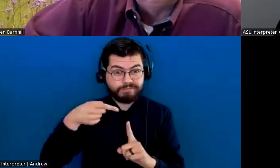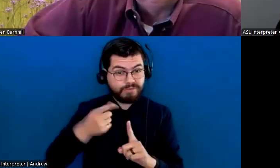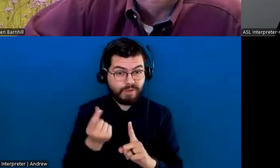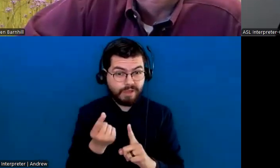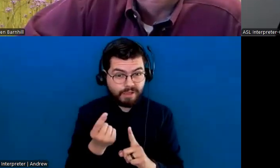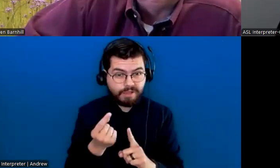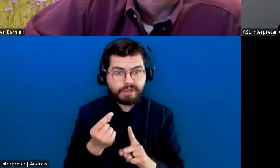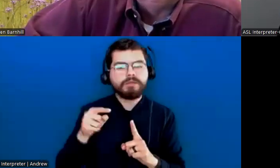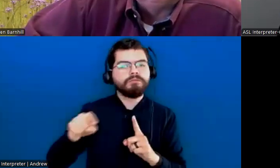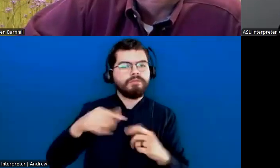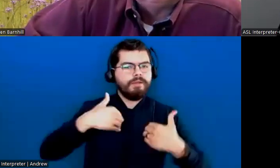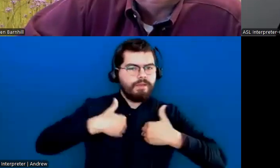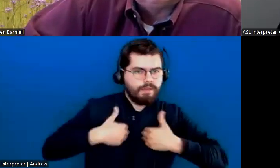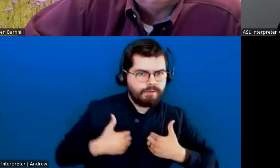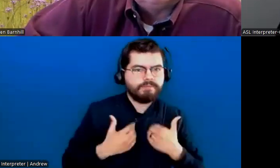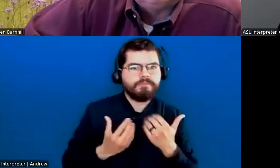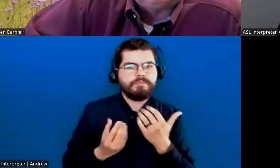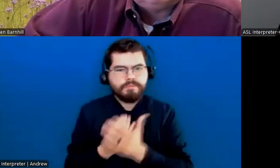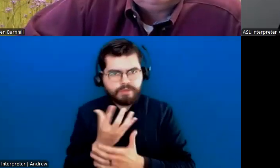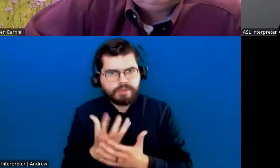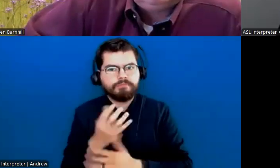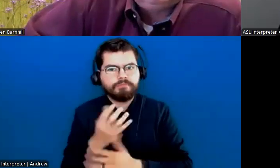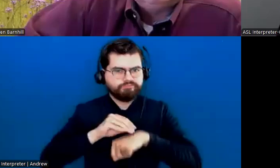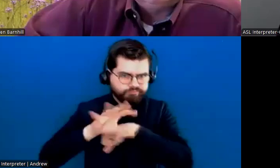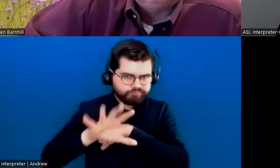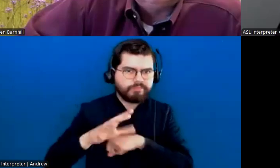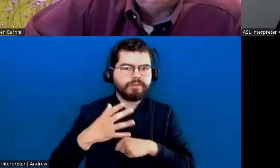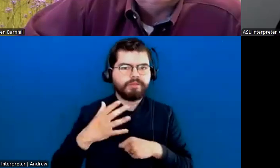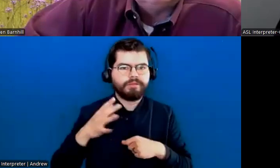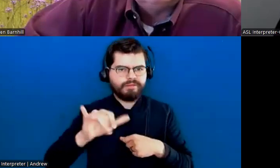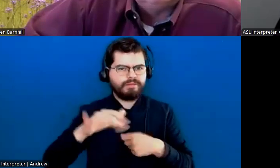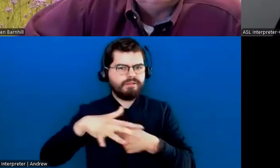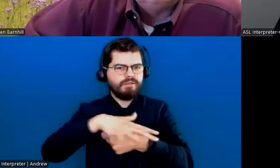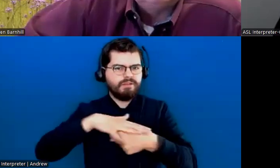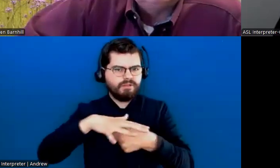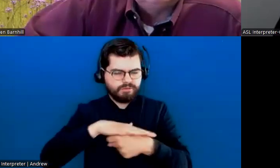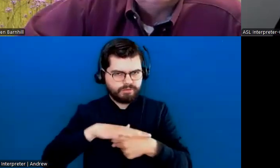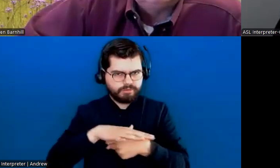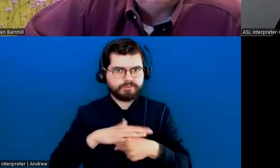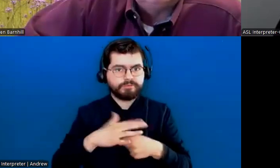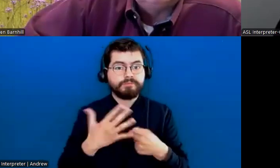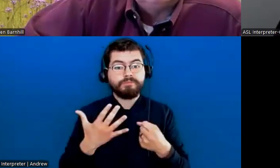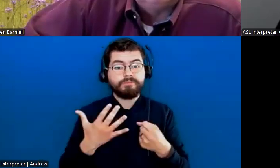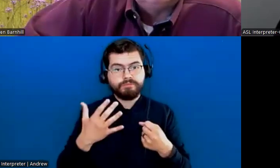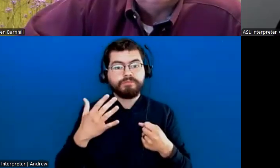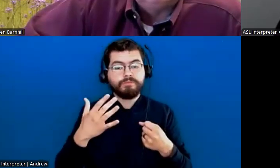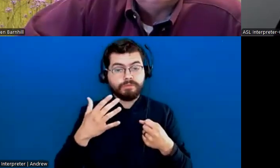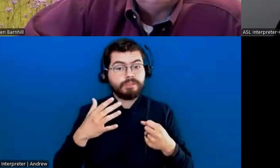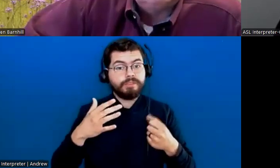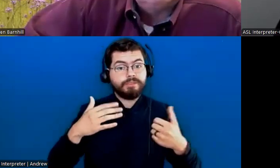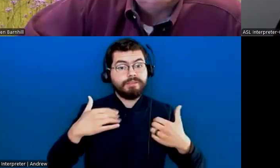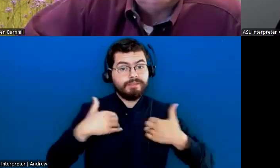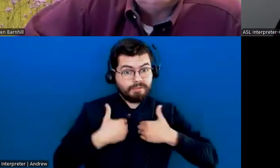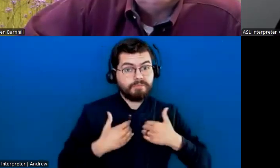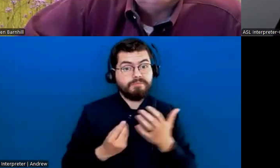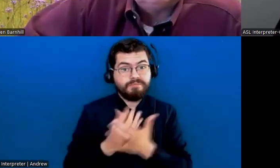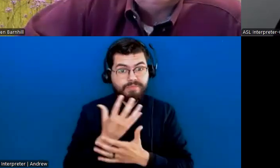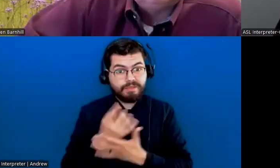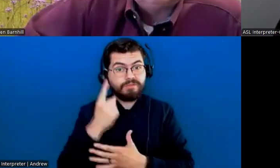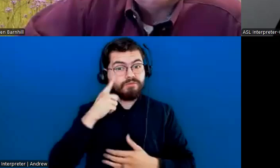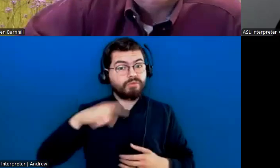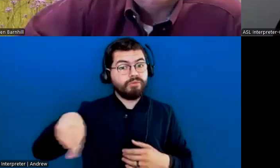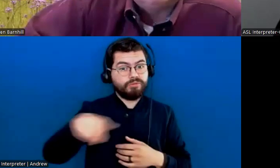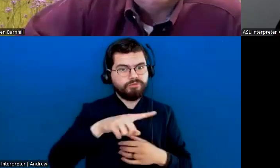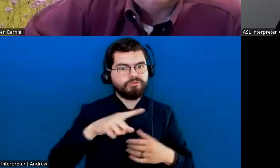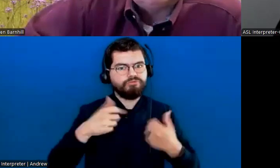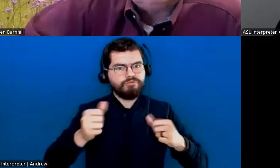to the habitat, the species that we're trying to manage for with the habitat types we're trying to manage. So those